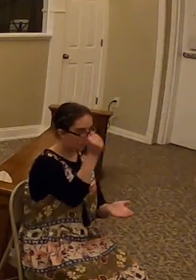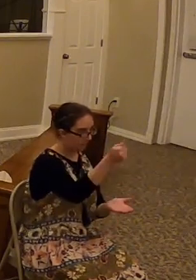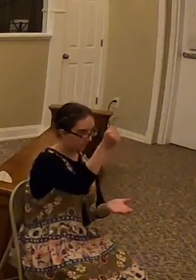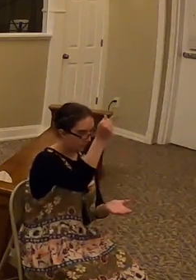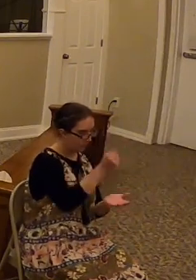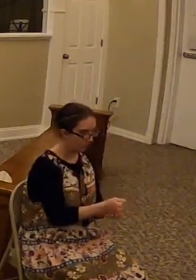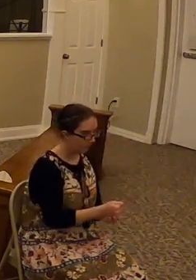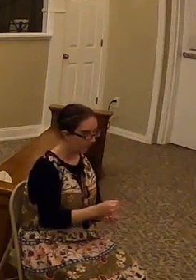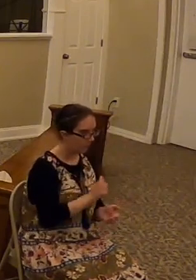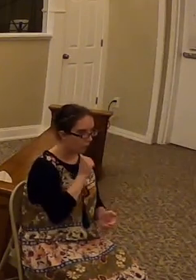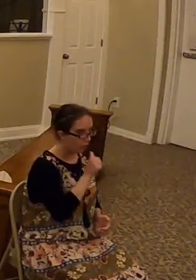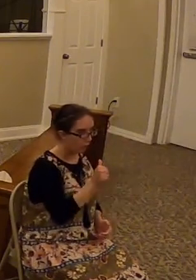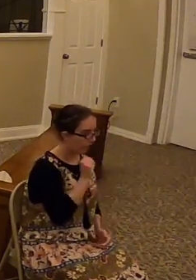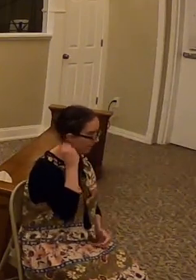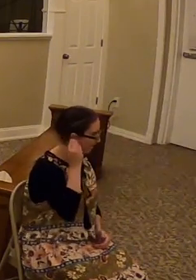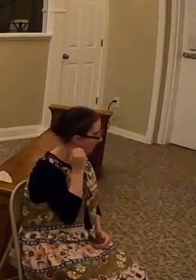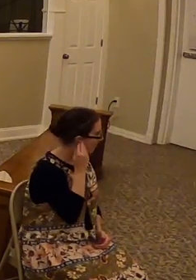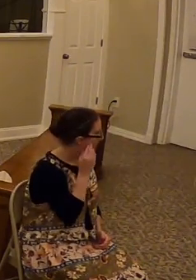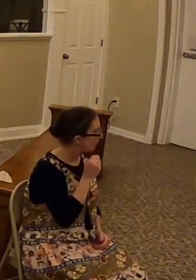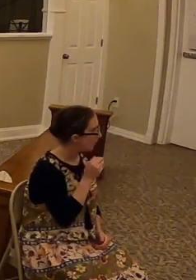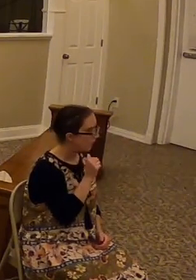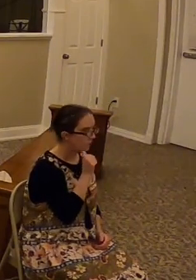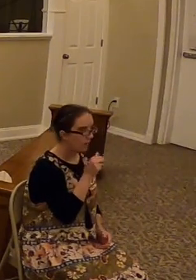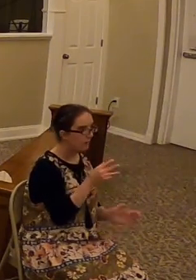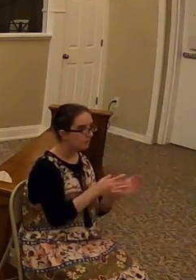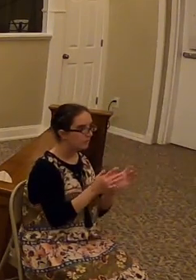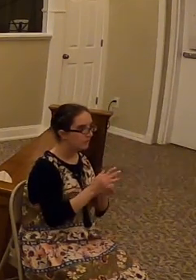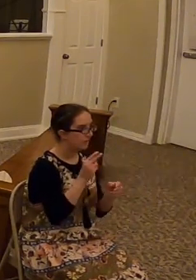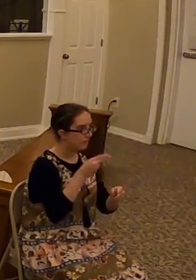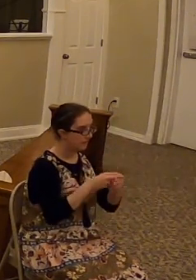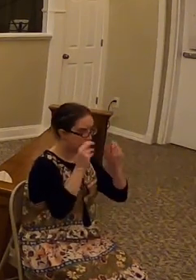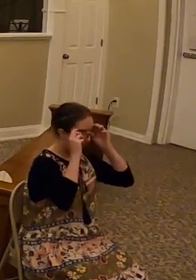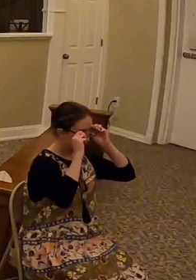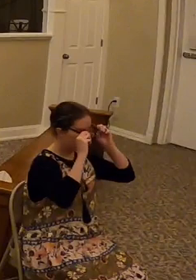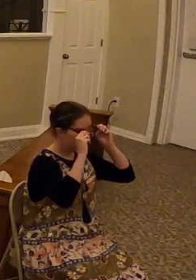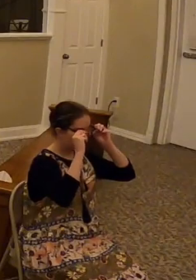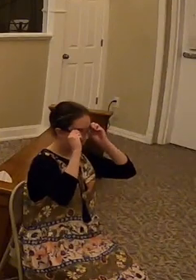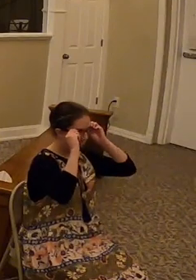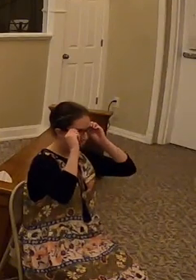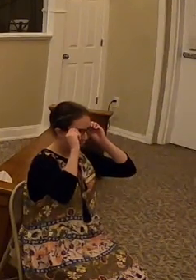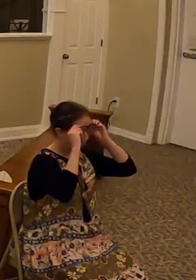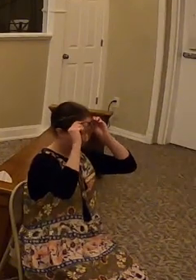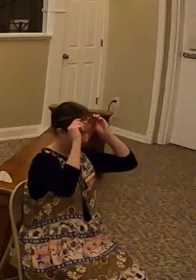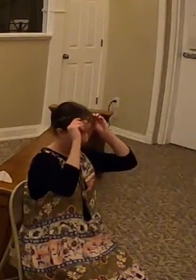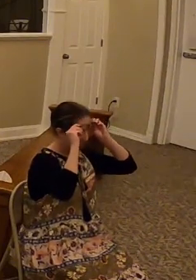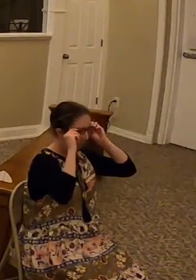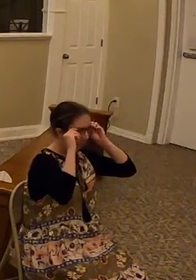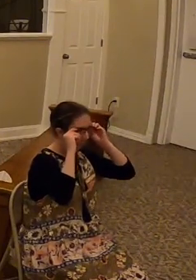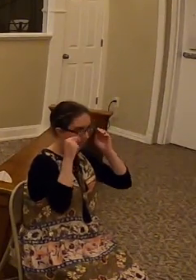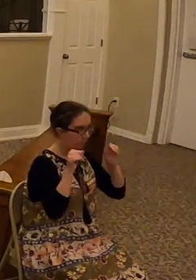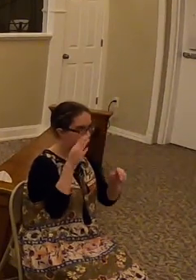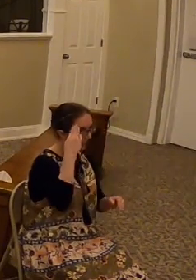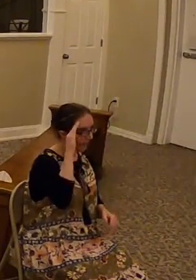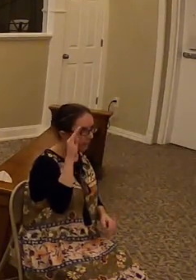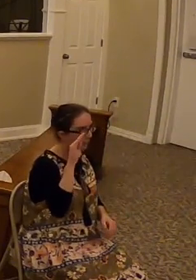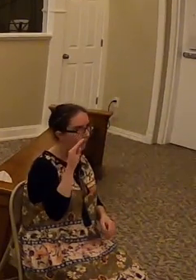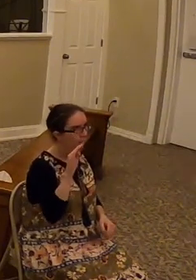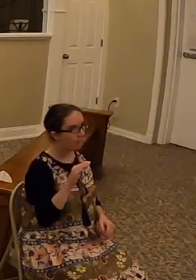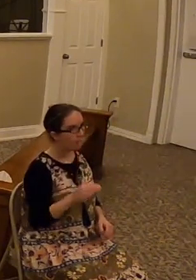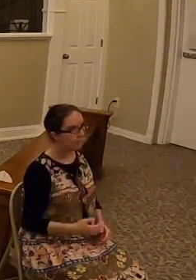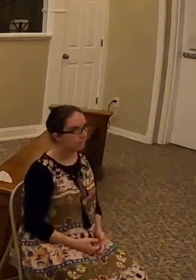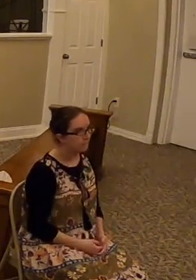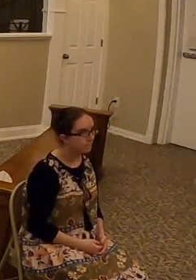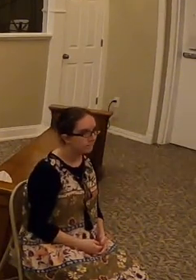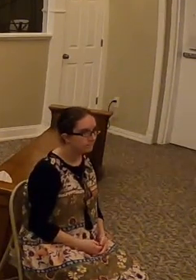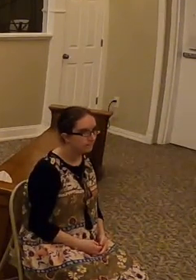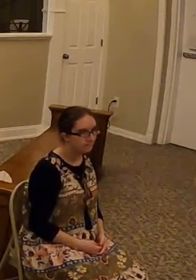was definitely not Jesus' name. Amen. In fact, they didn't know what they were, and they still don't know what